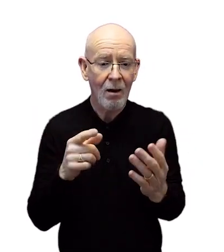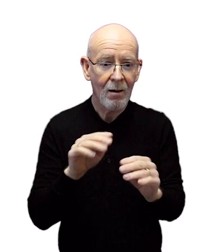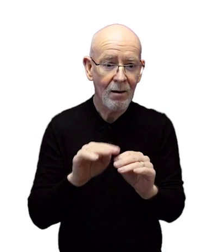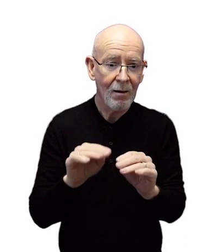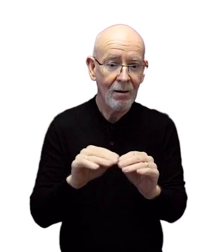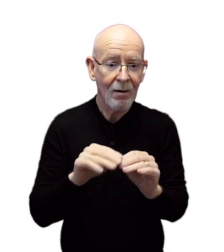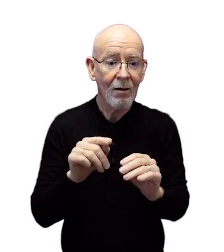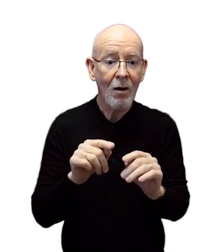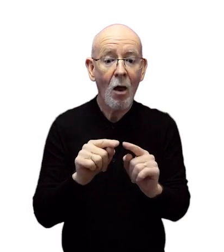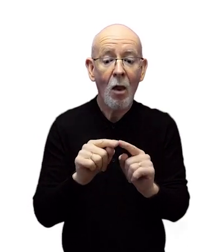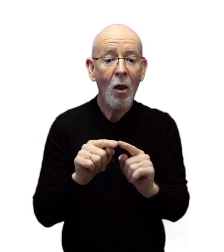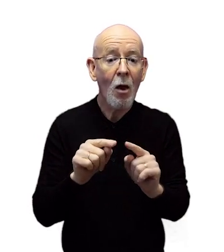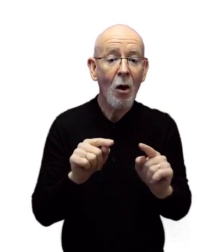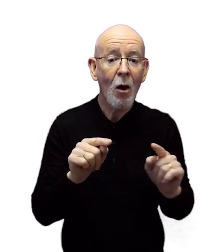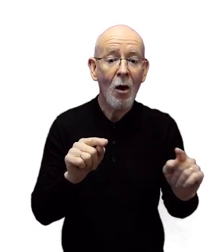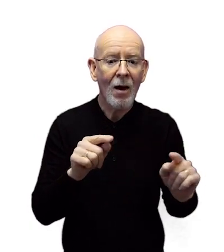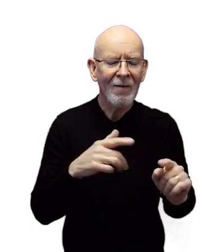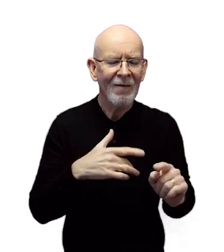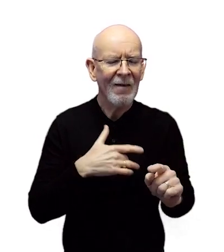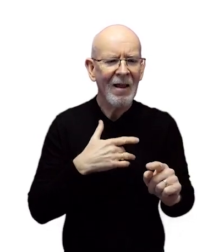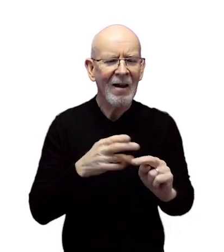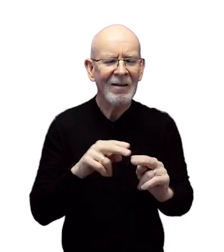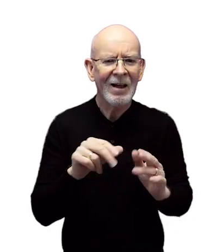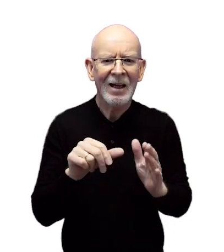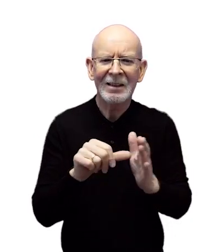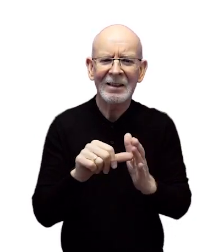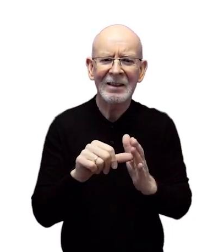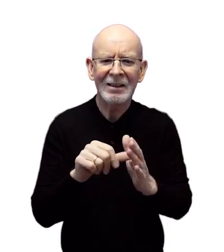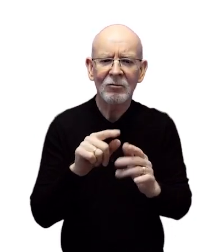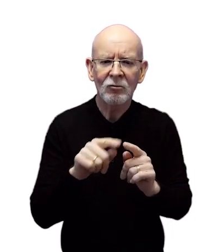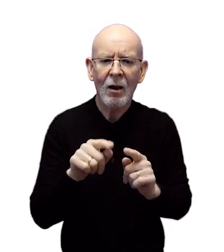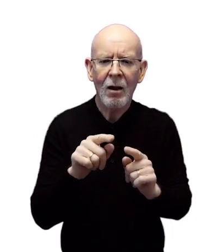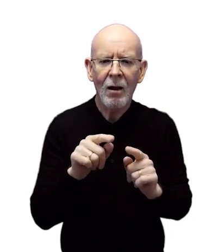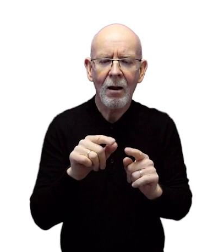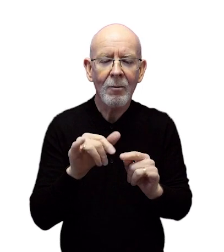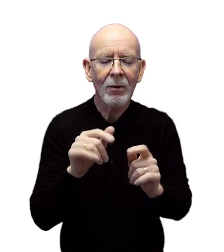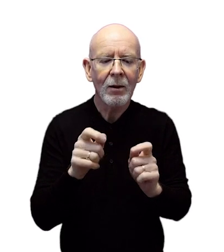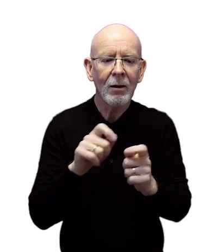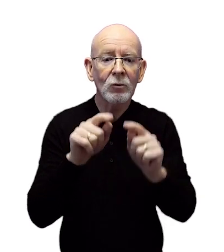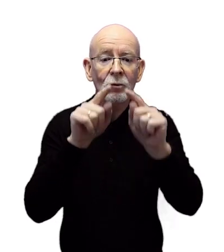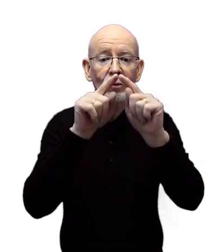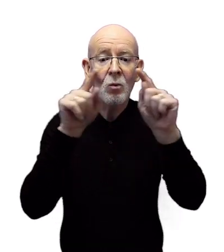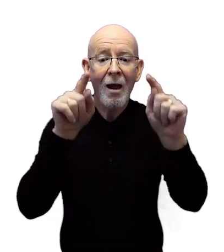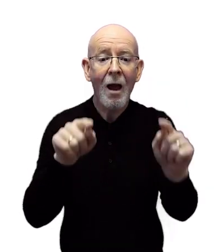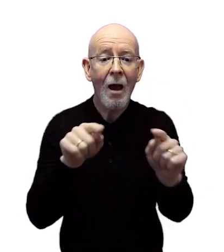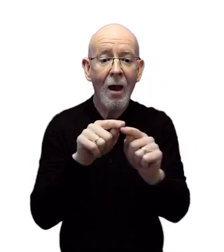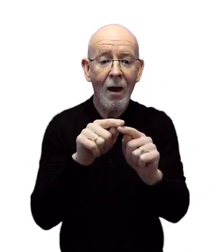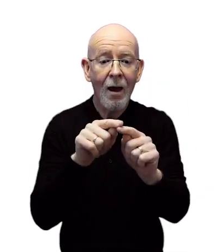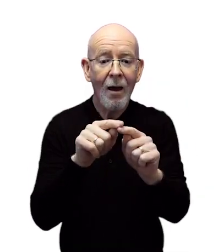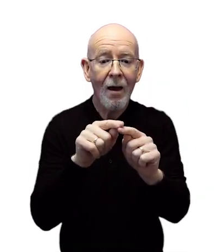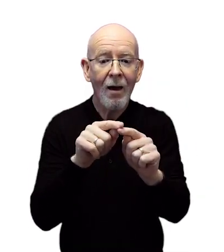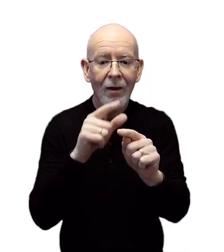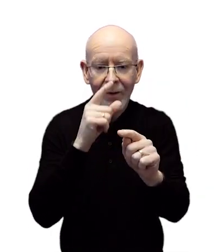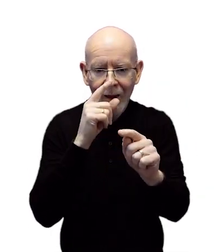If the long side of the rectangle feels difficult to manage, try breathing around a square instead and see if you can